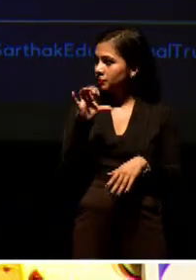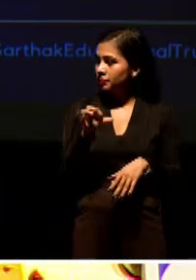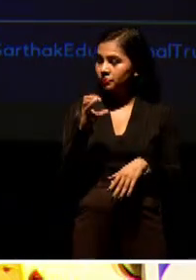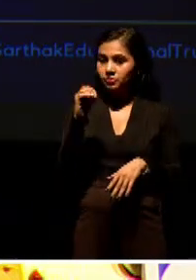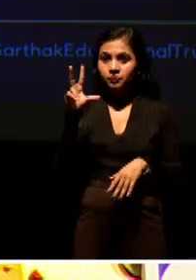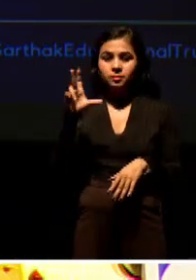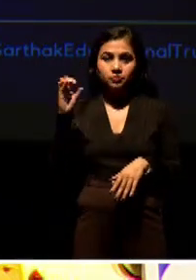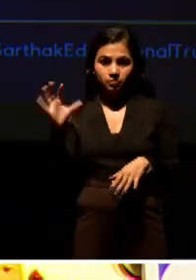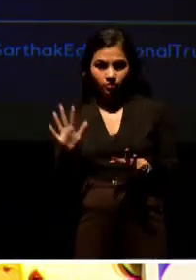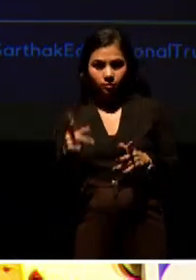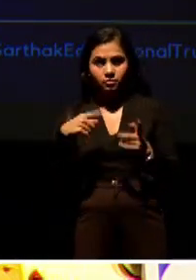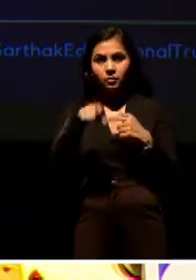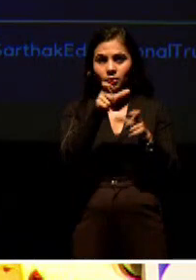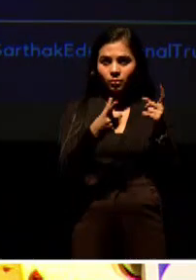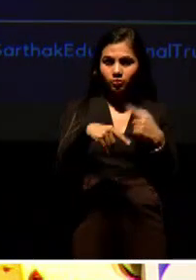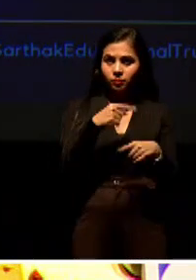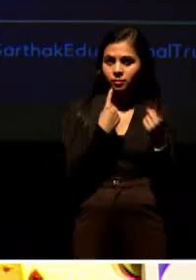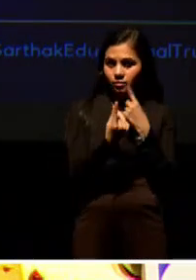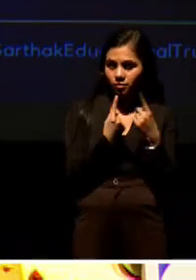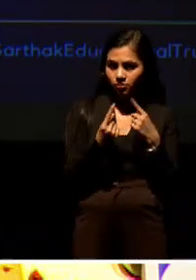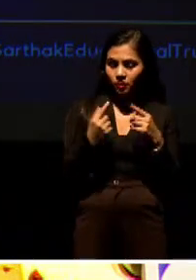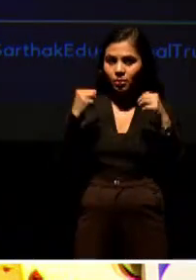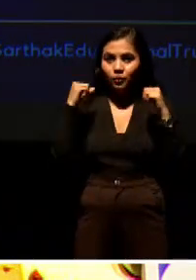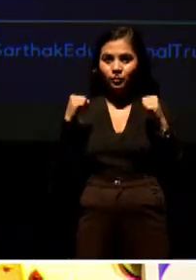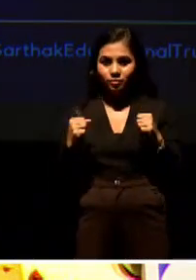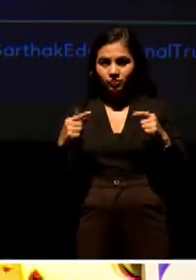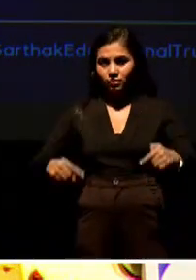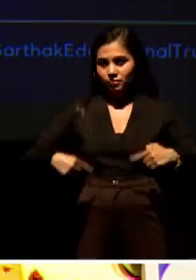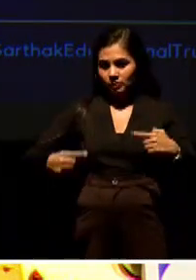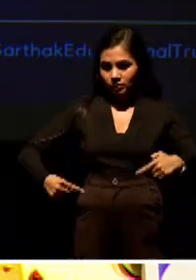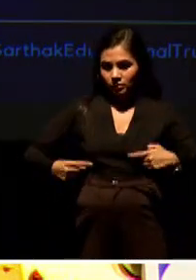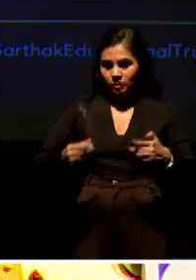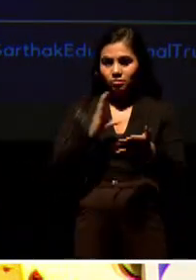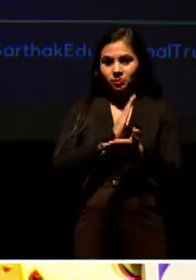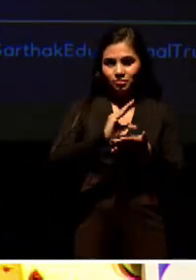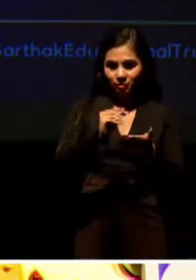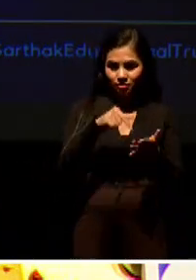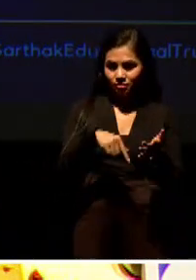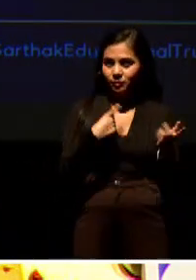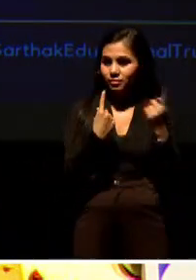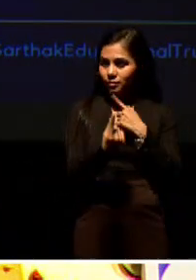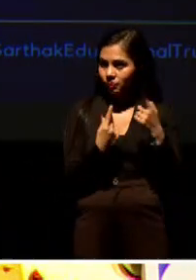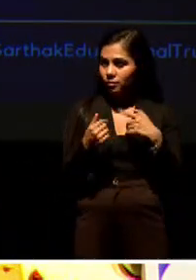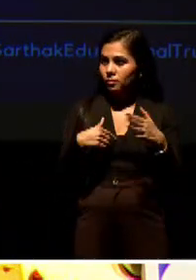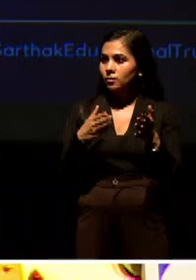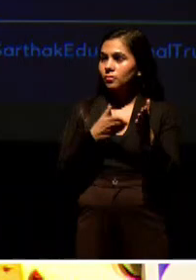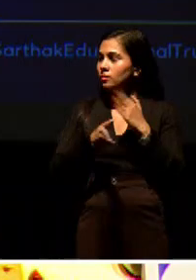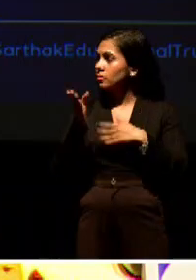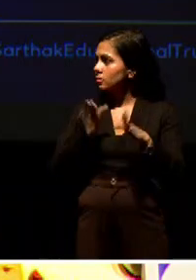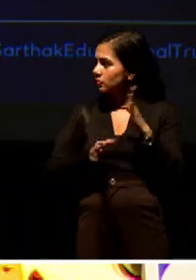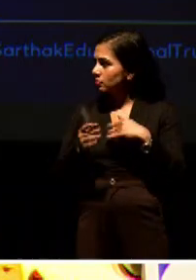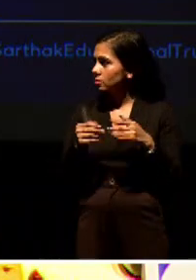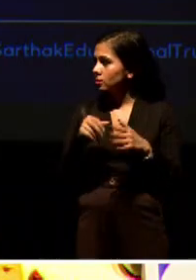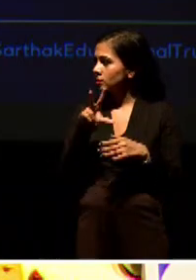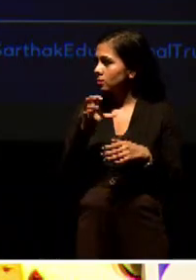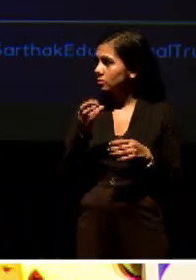90s, when everybody was talking about wheelchair, especially in the rural areas. I surveyed something like about 80